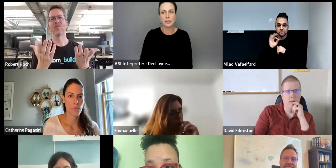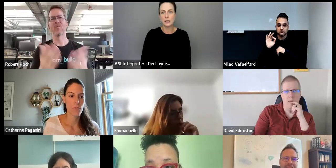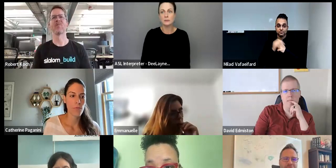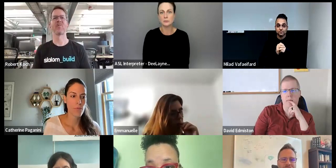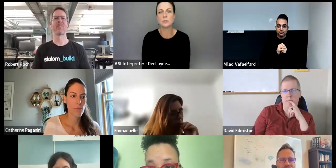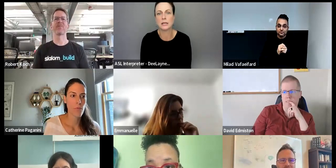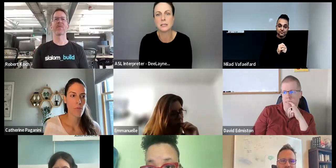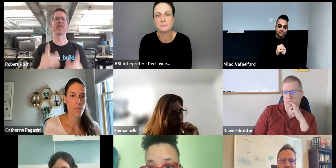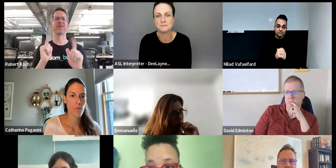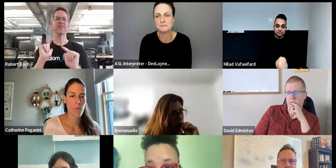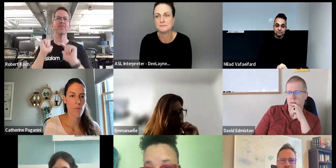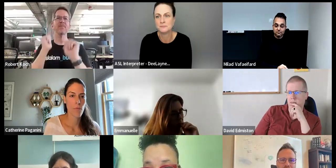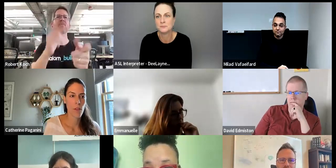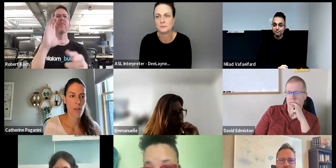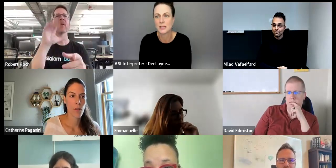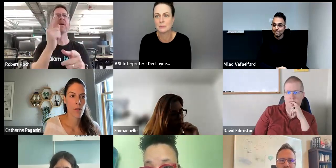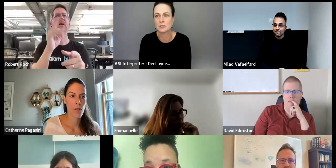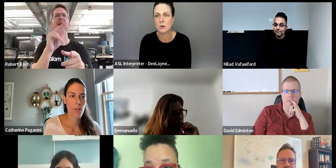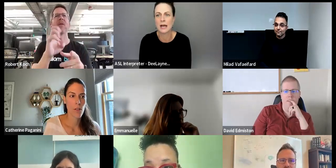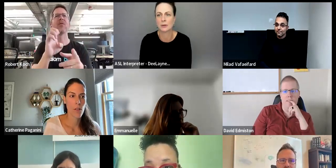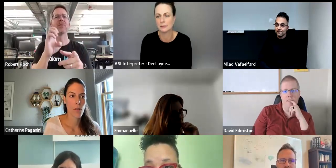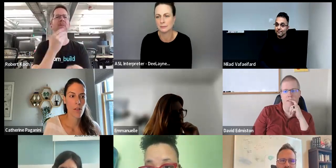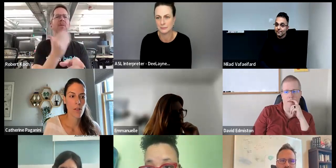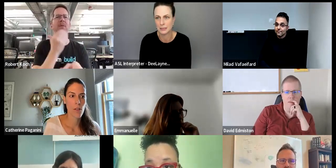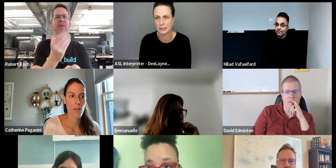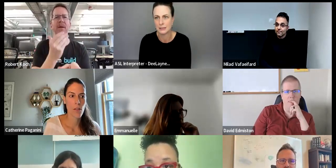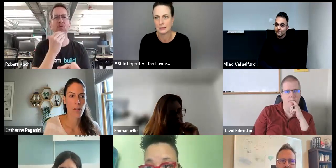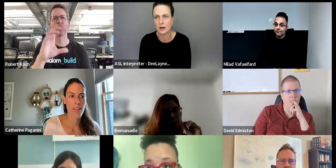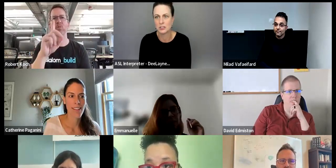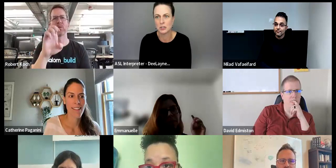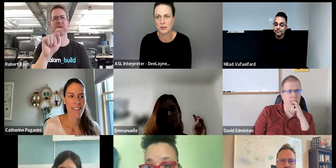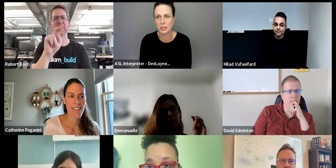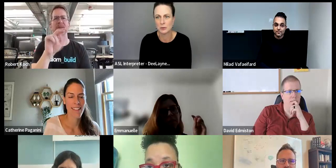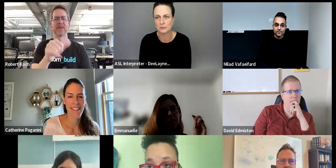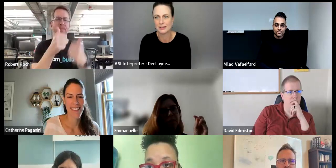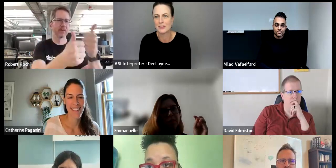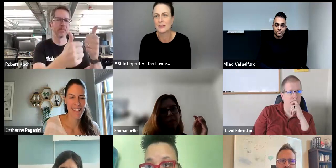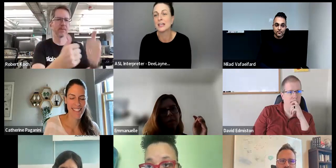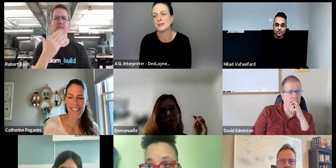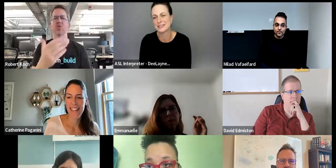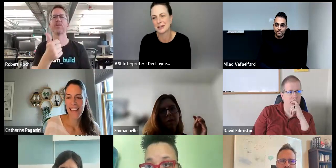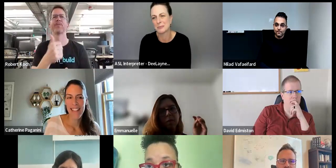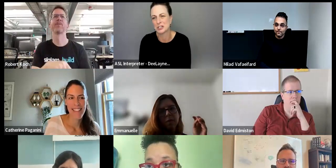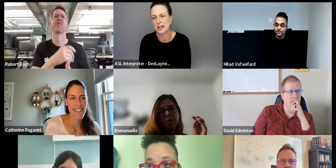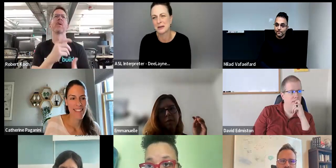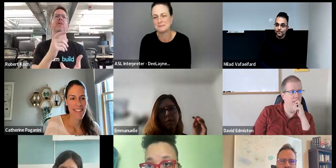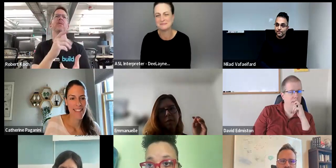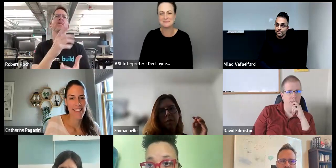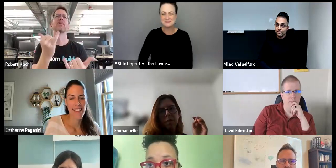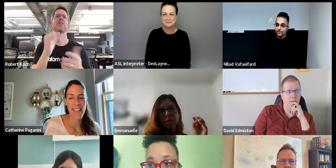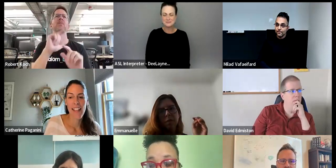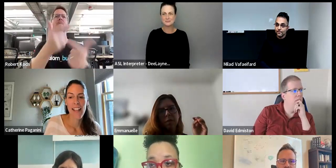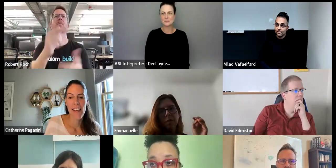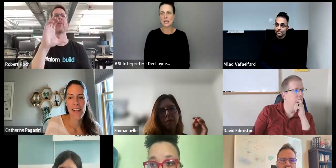Yeah, good idea. Mm-hmm. Yeah, so Catherine, on to you. Thank you. Thank you, Destiny, appreciate it.